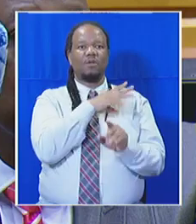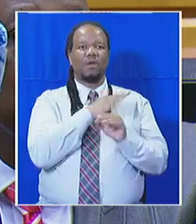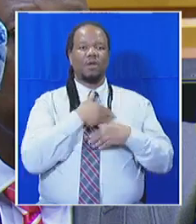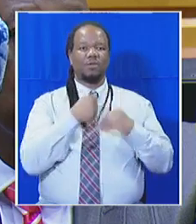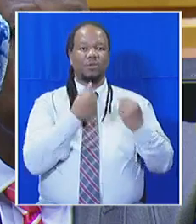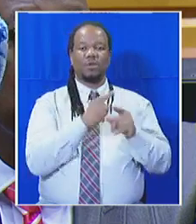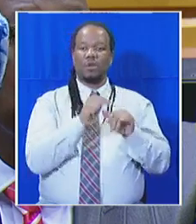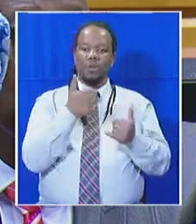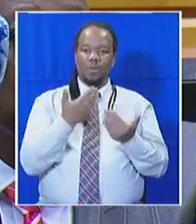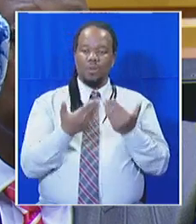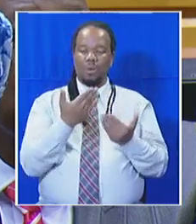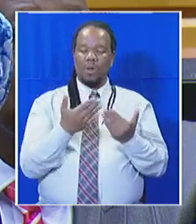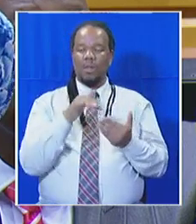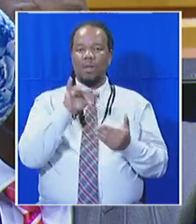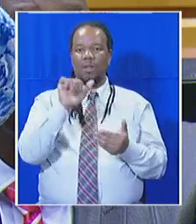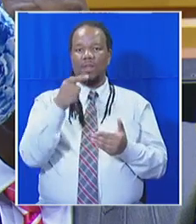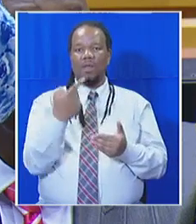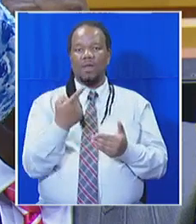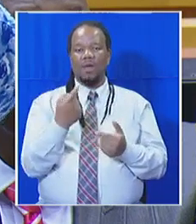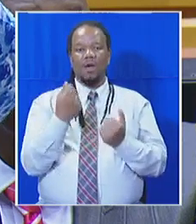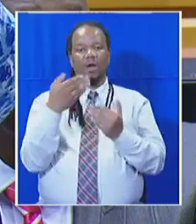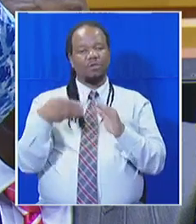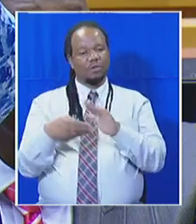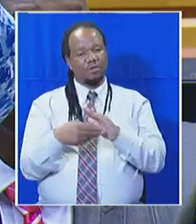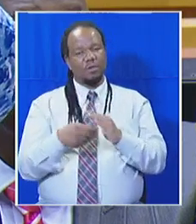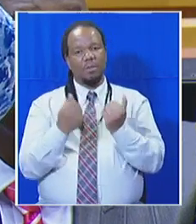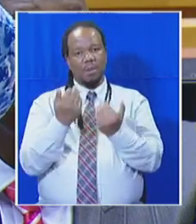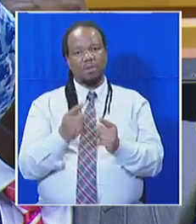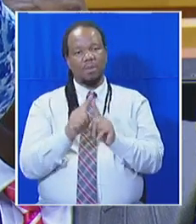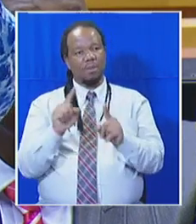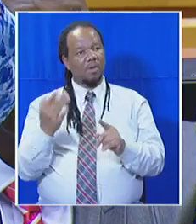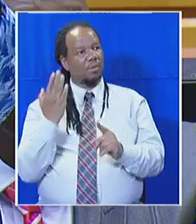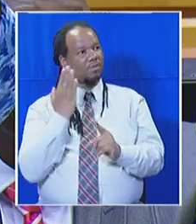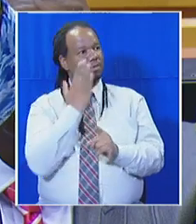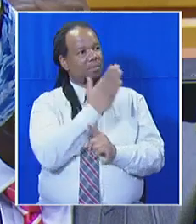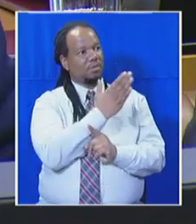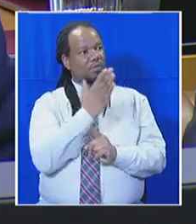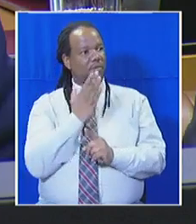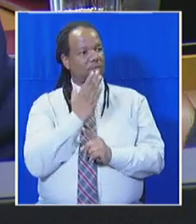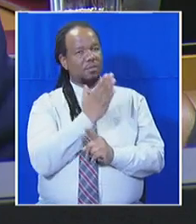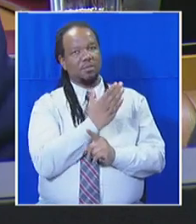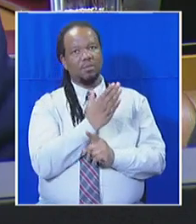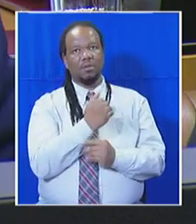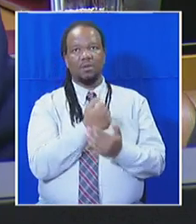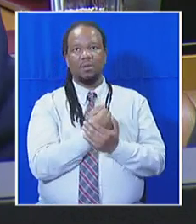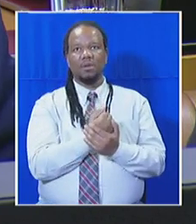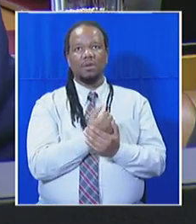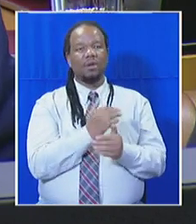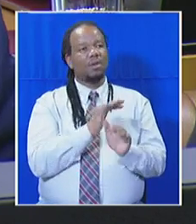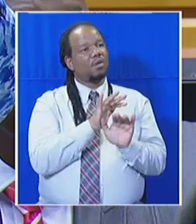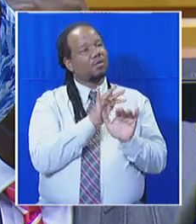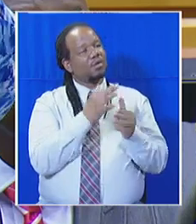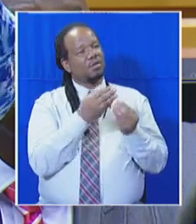adjustments budget, was sneaked in and directly referred to him as though some form of